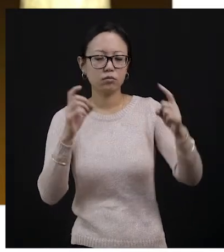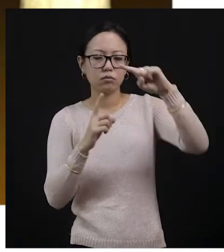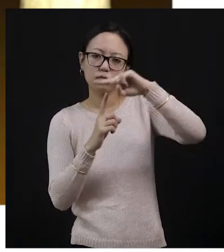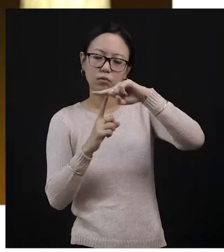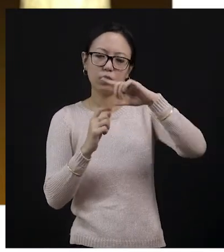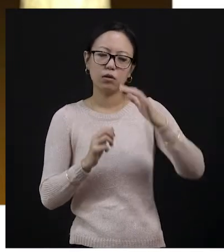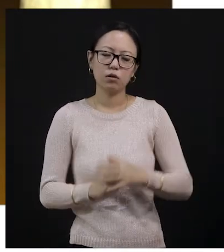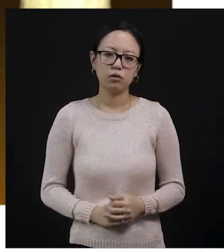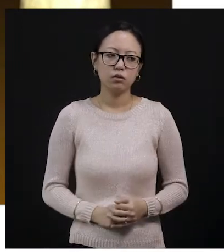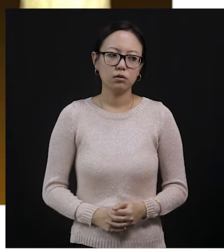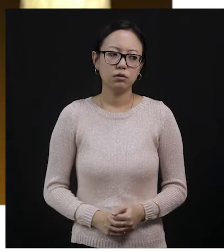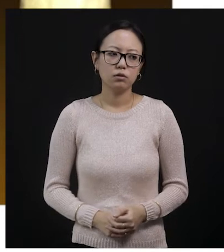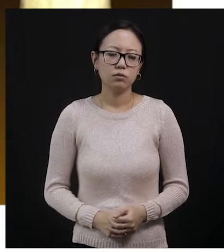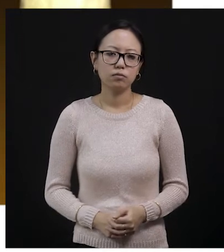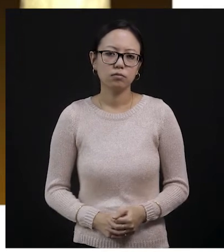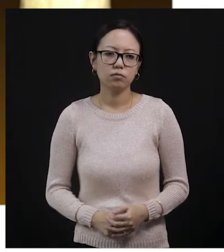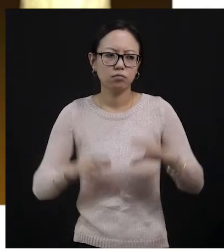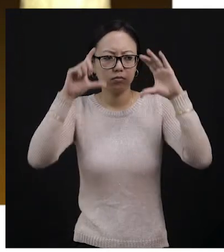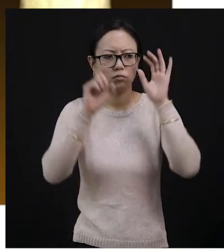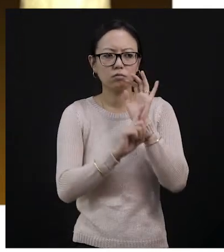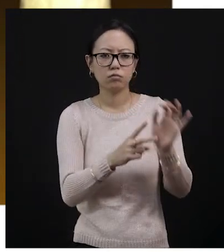they have taproot system.